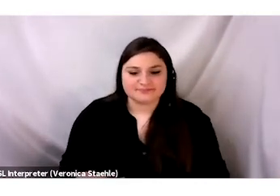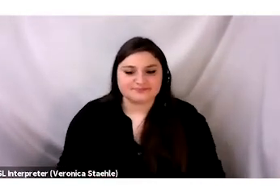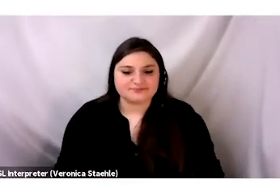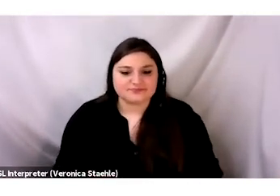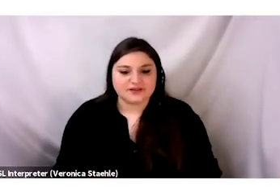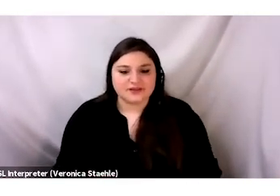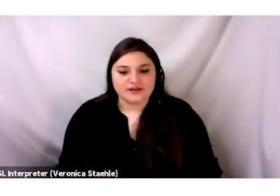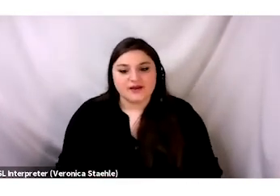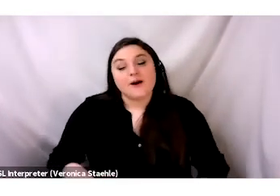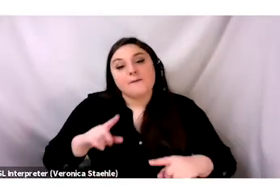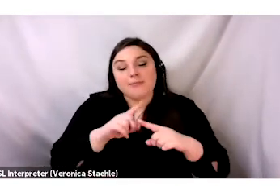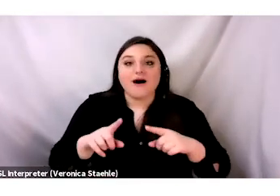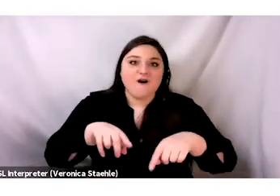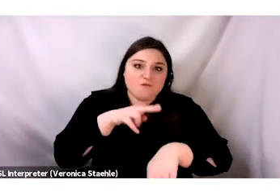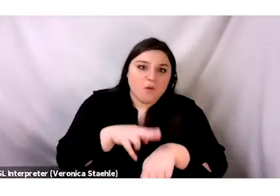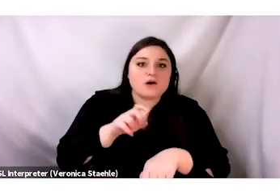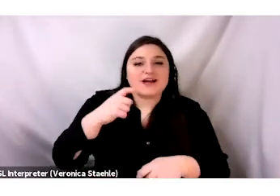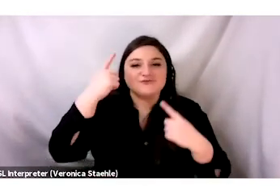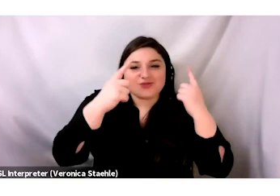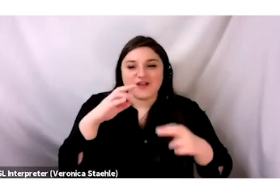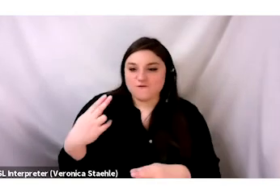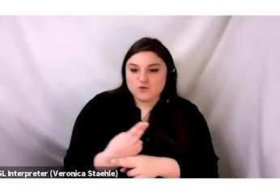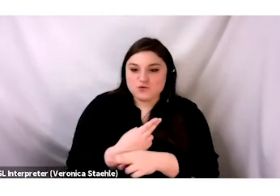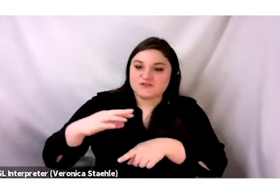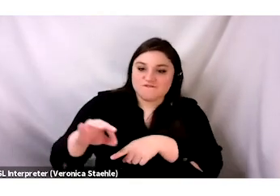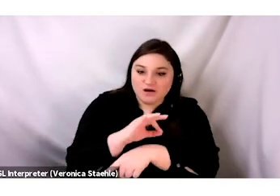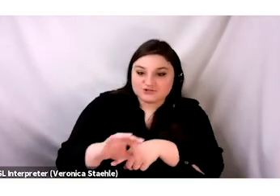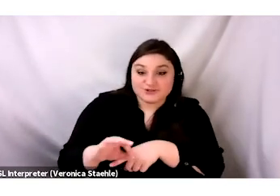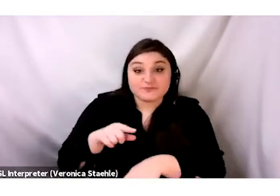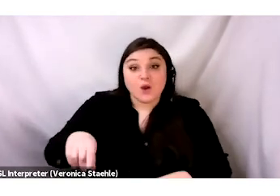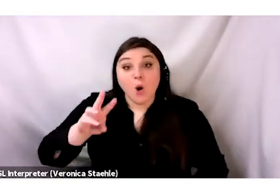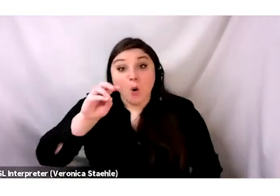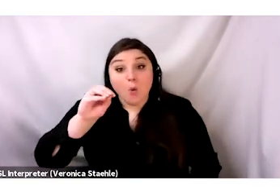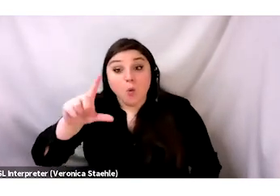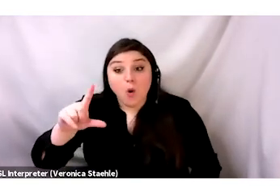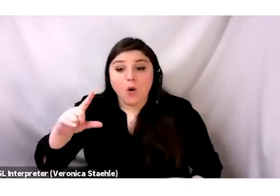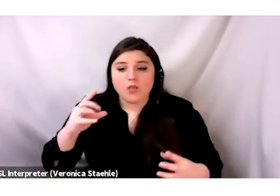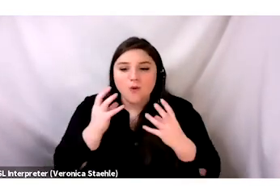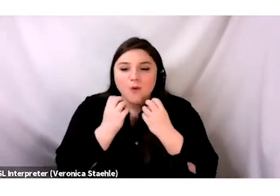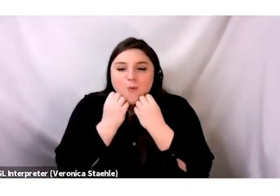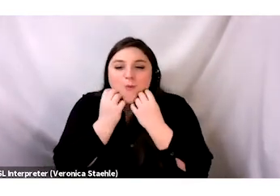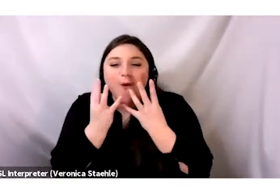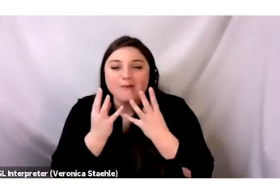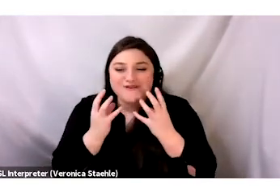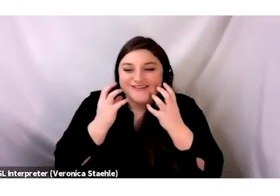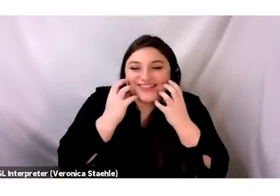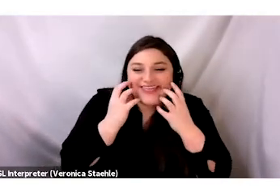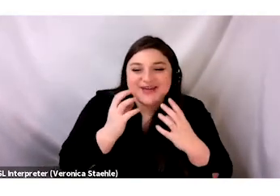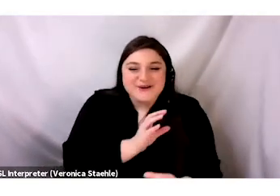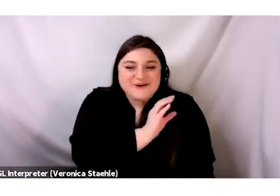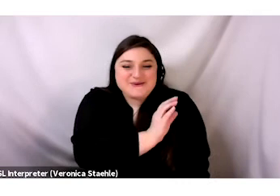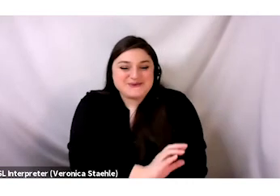of all that we do. Like, you probably can't exercise easily in wool, um, but it's, sort